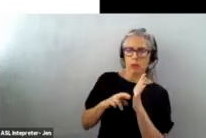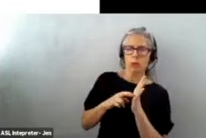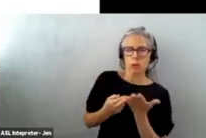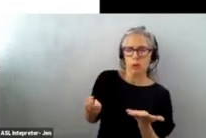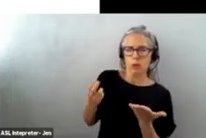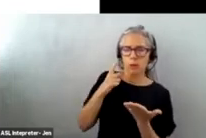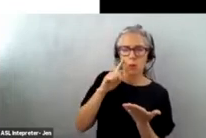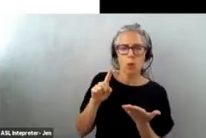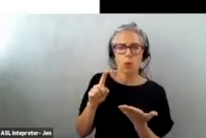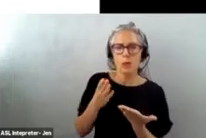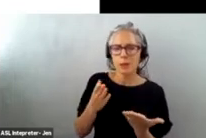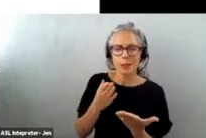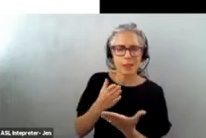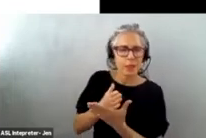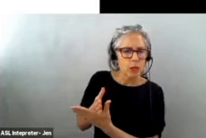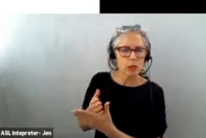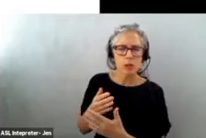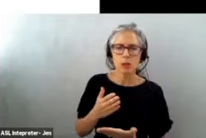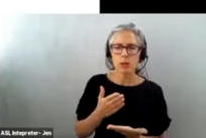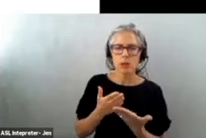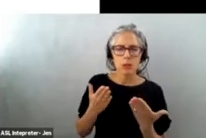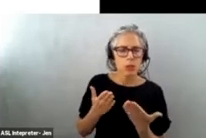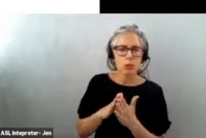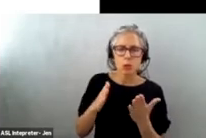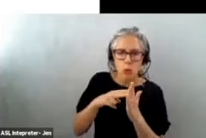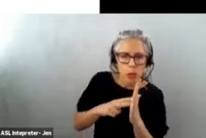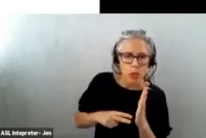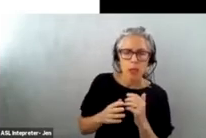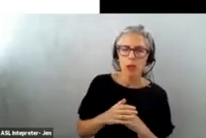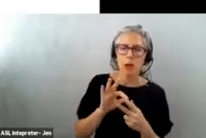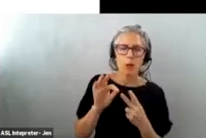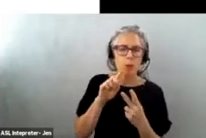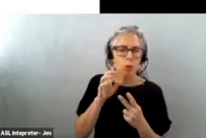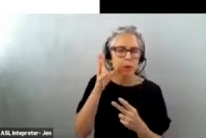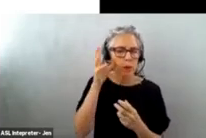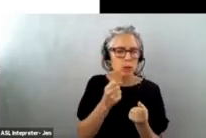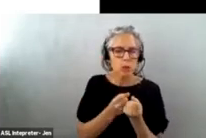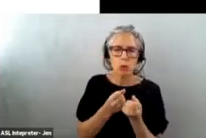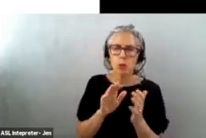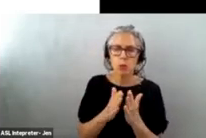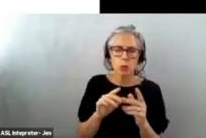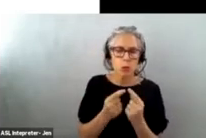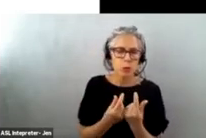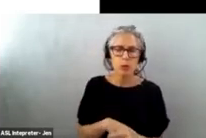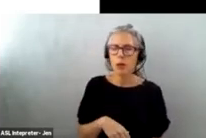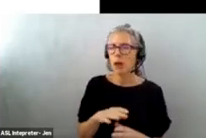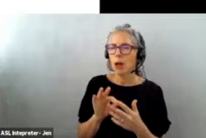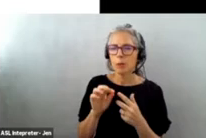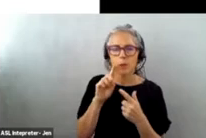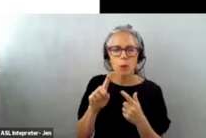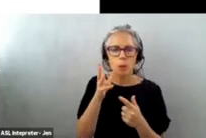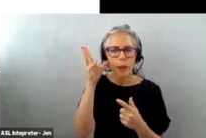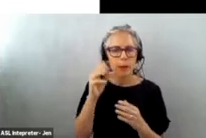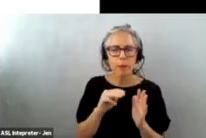for suggested interventions, suggested books to read, options for parent support groups, options for parent mentoring,